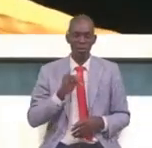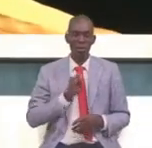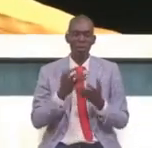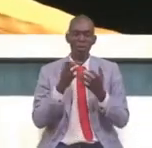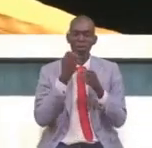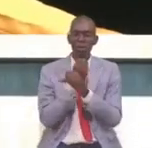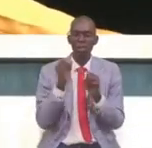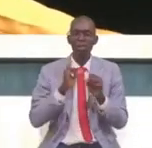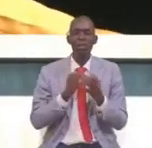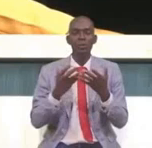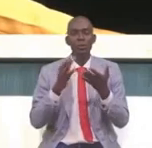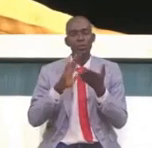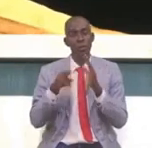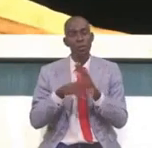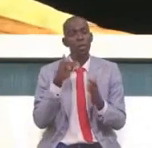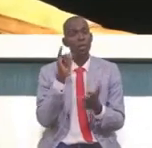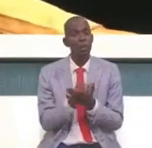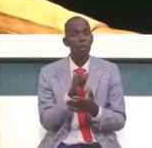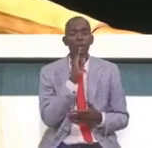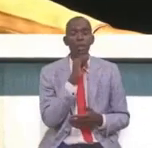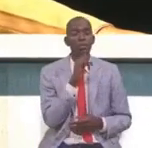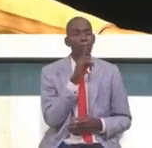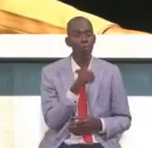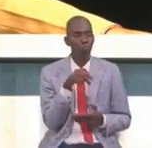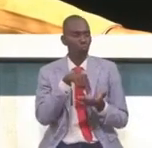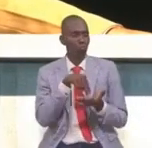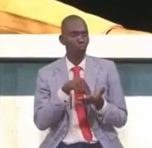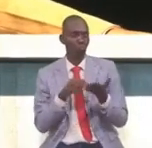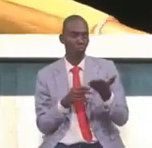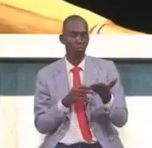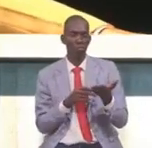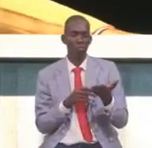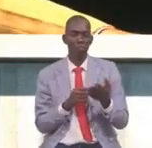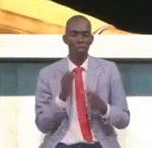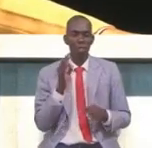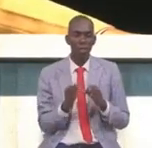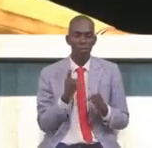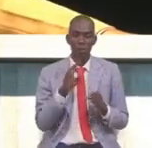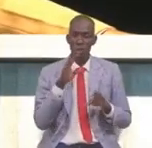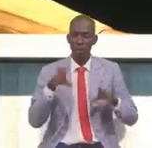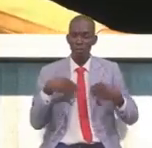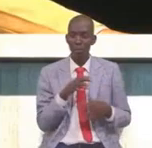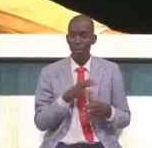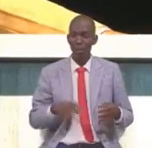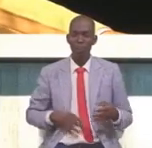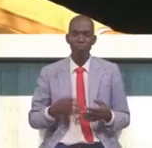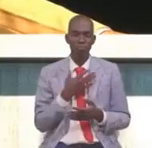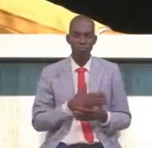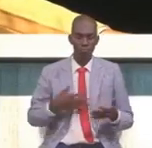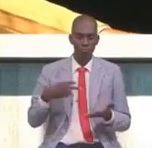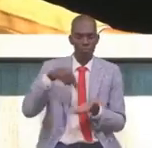want forgiveness. That's right, that's right. Rise up there, rise up there. The Lord is waiting for you, that